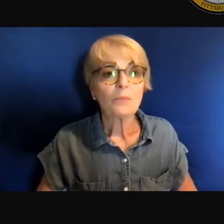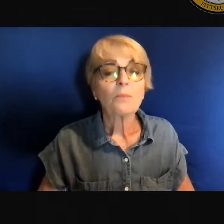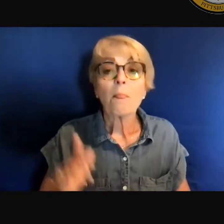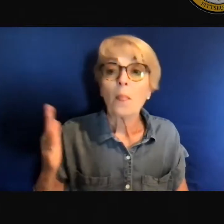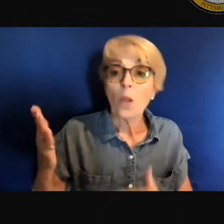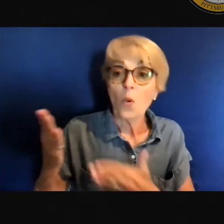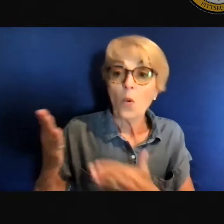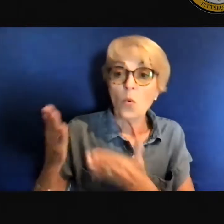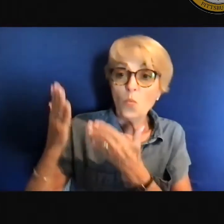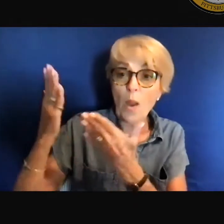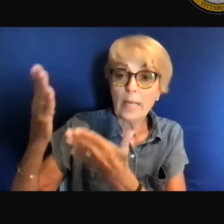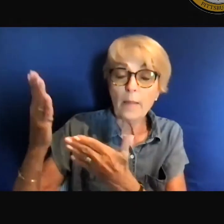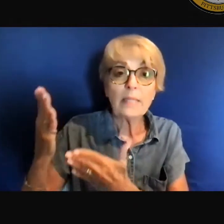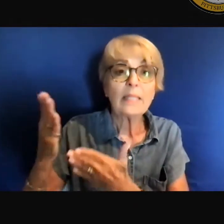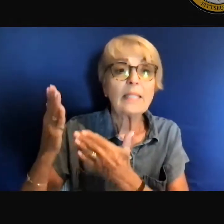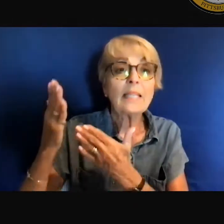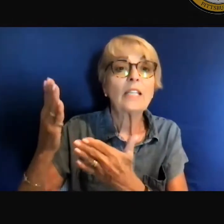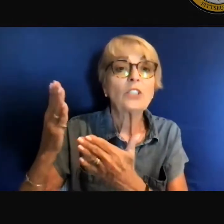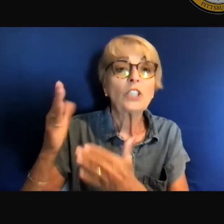Recommendation 6